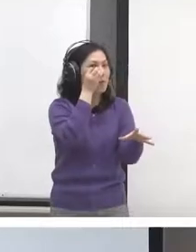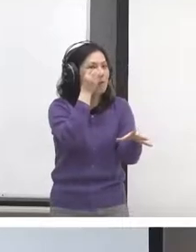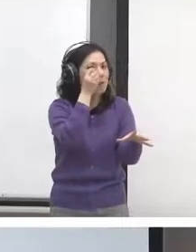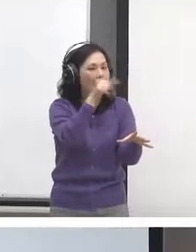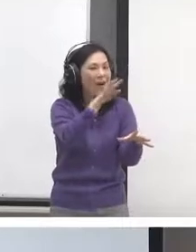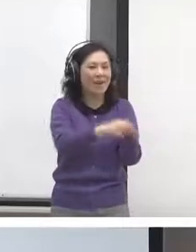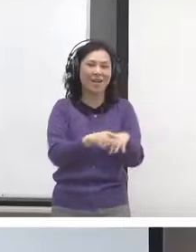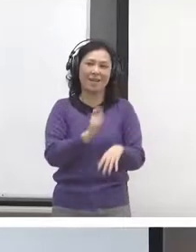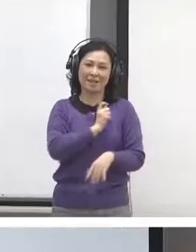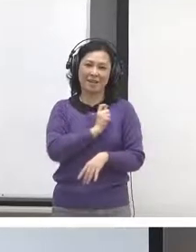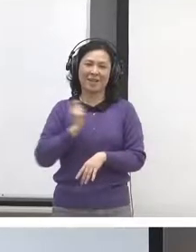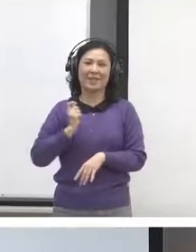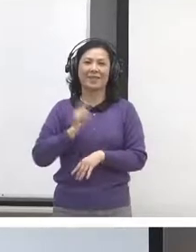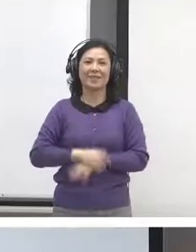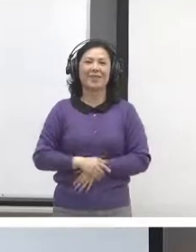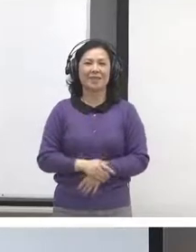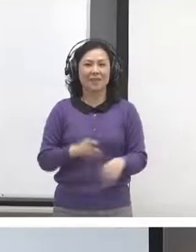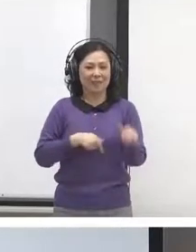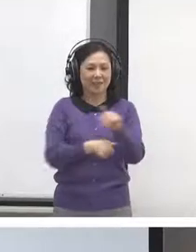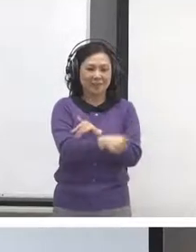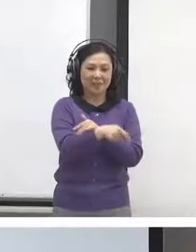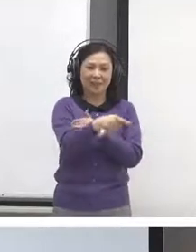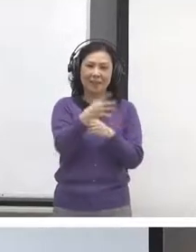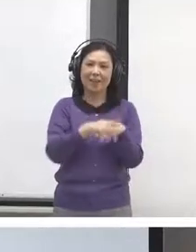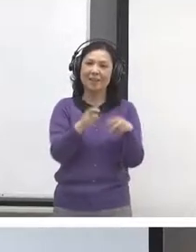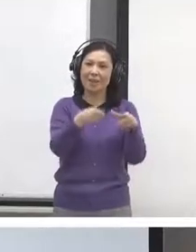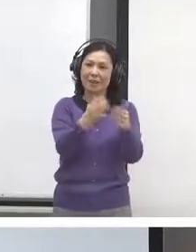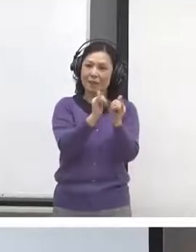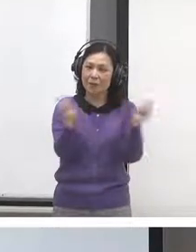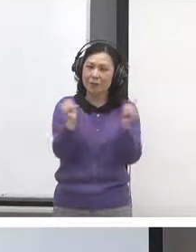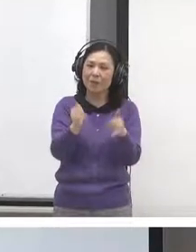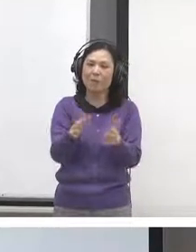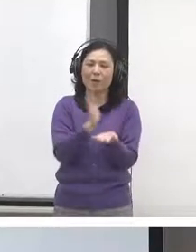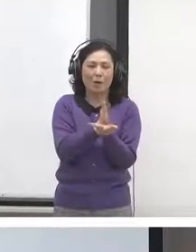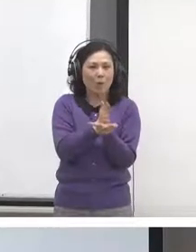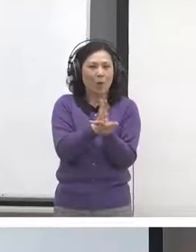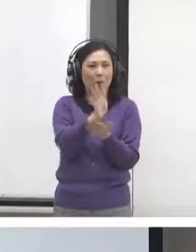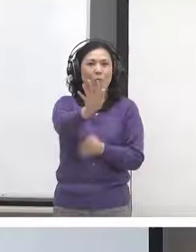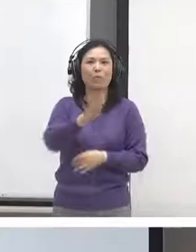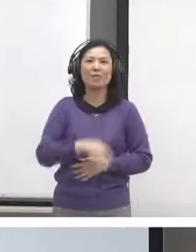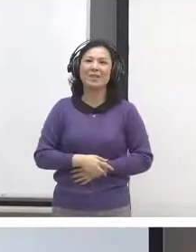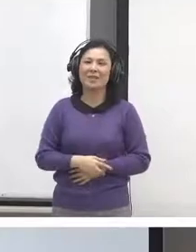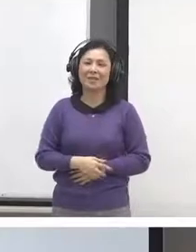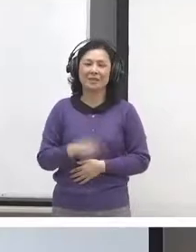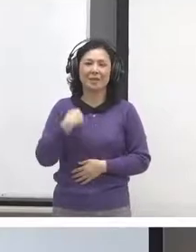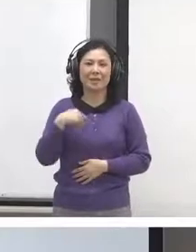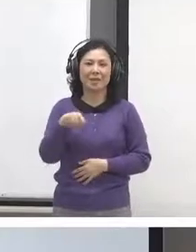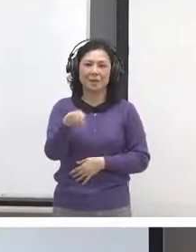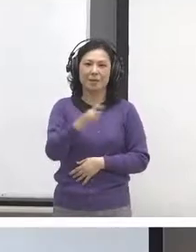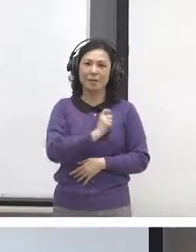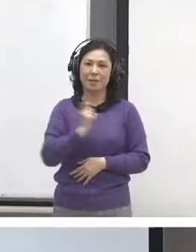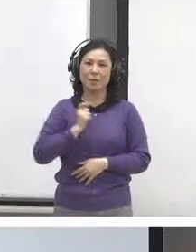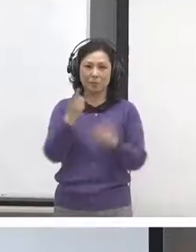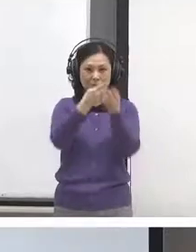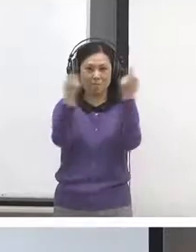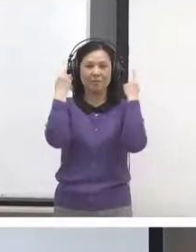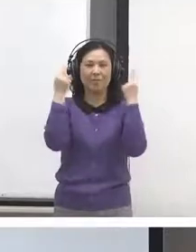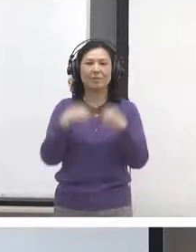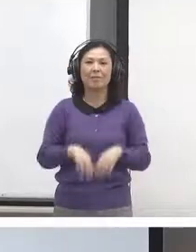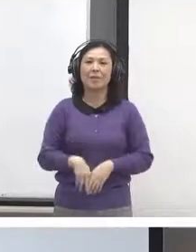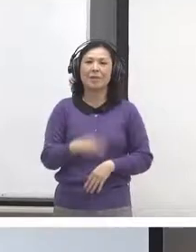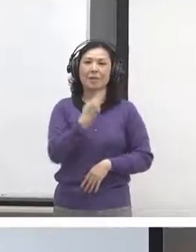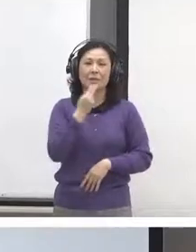presentation. At Massey College at the University of Toronto, TTCAT described a bottom-up approach to civic tech that was rooted in radical